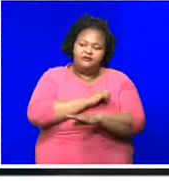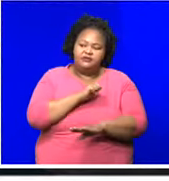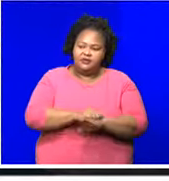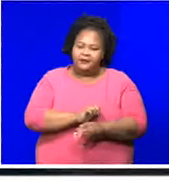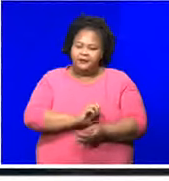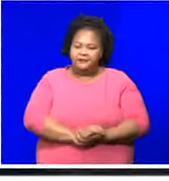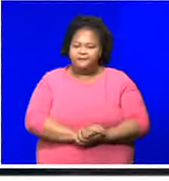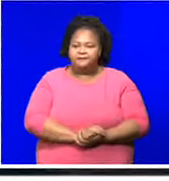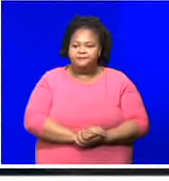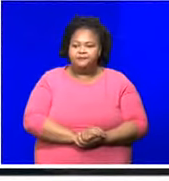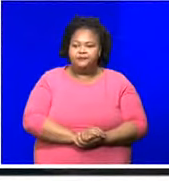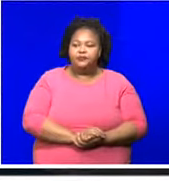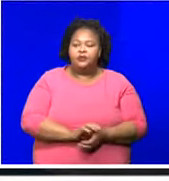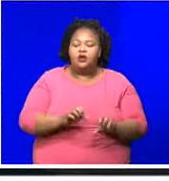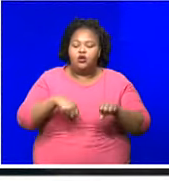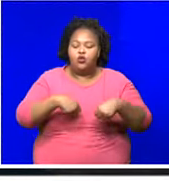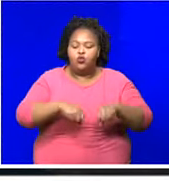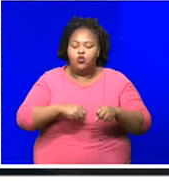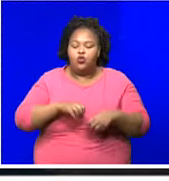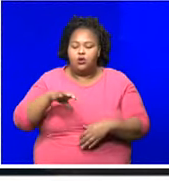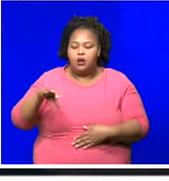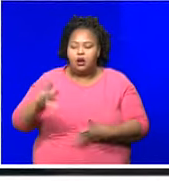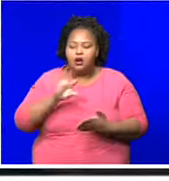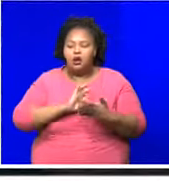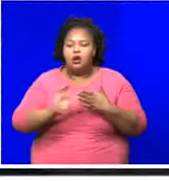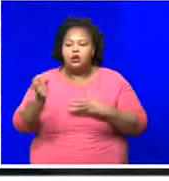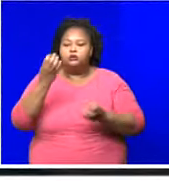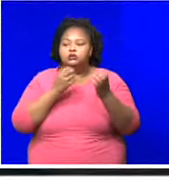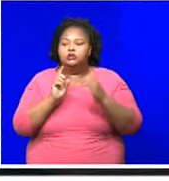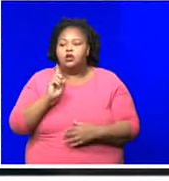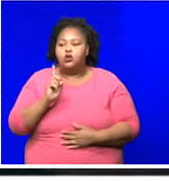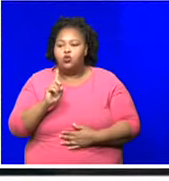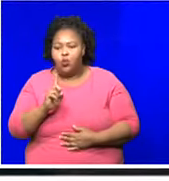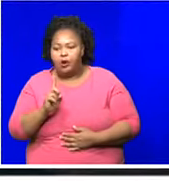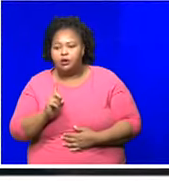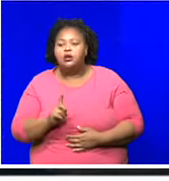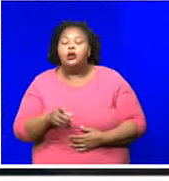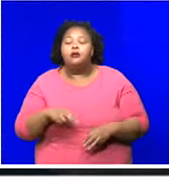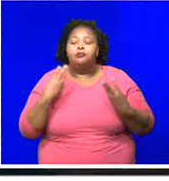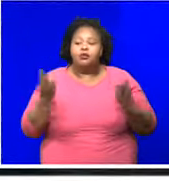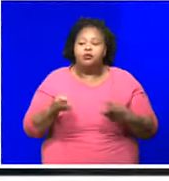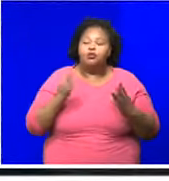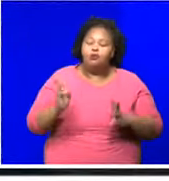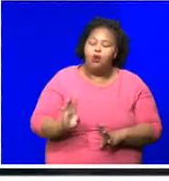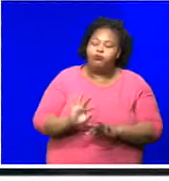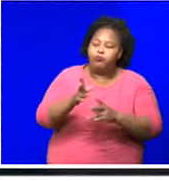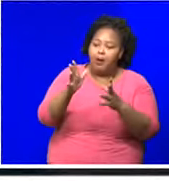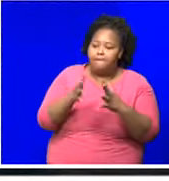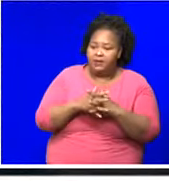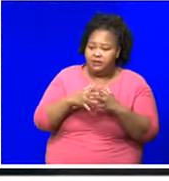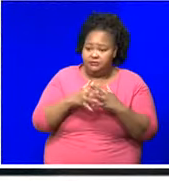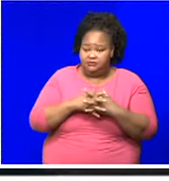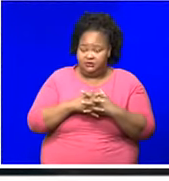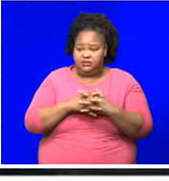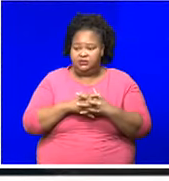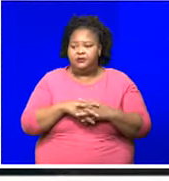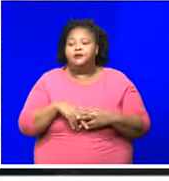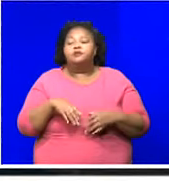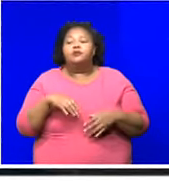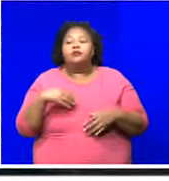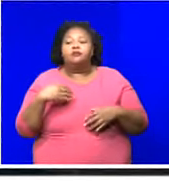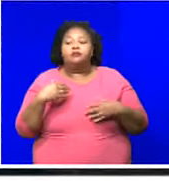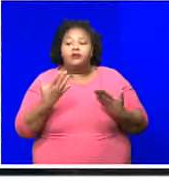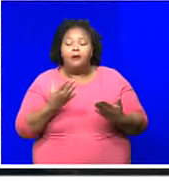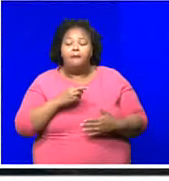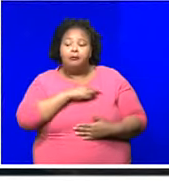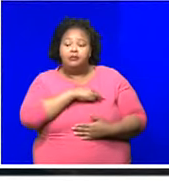Shiselweni 1 residents have urged the Elections and Boundaries Commission to ensure that voters reside where they vote and are known. They say